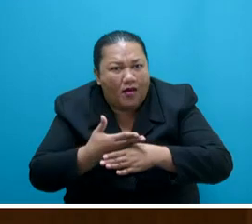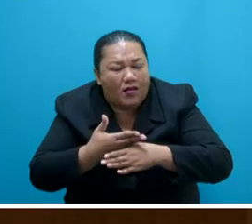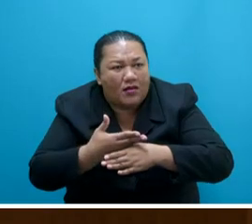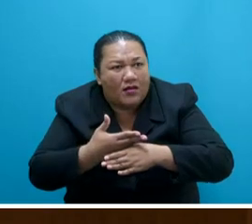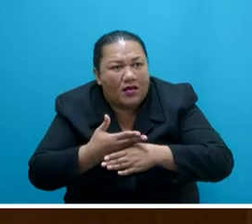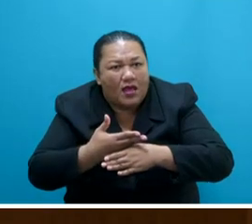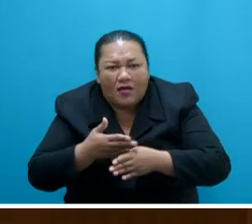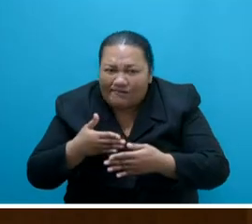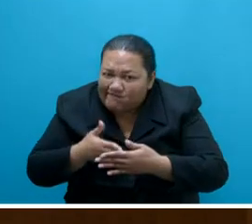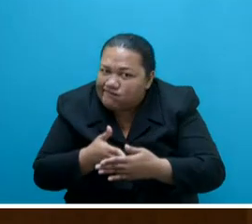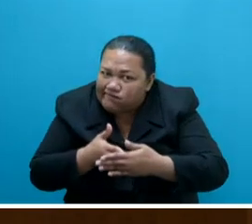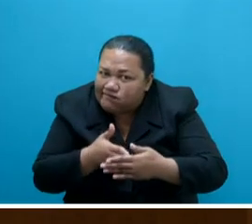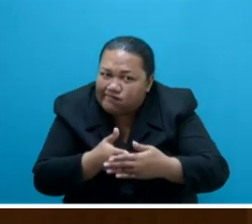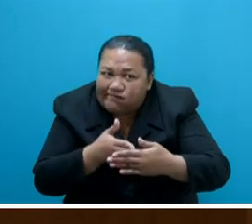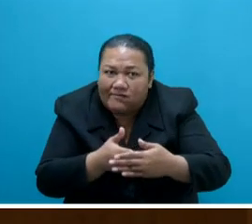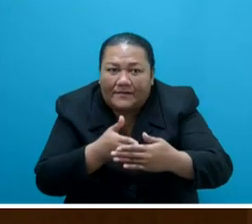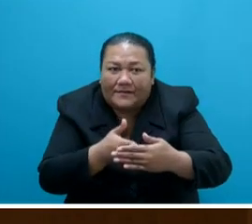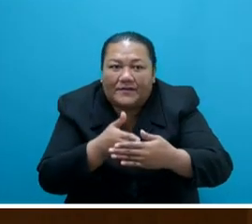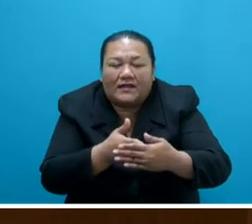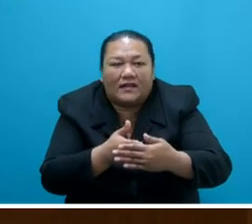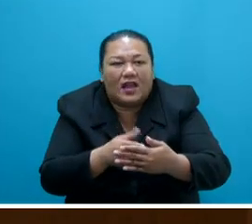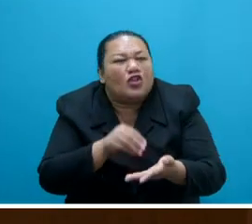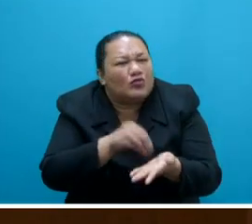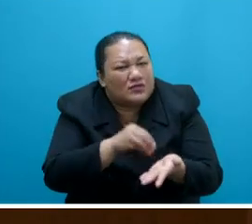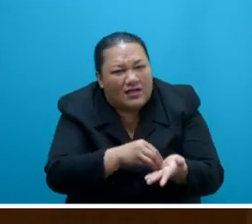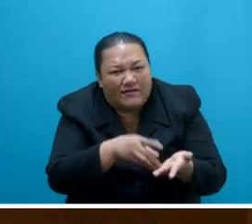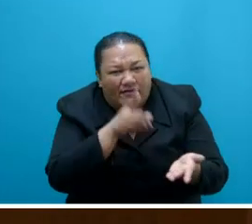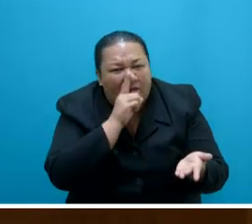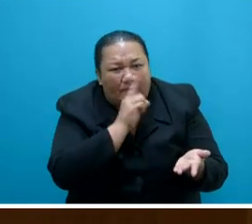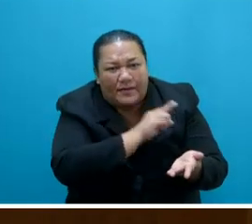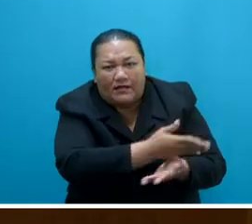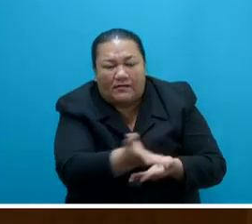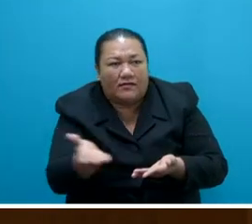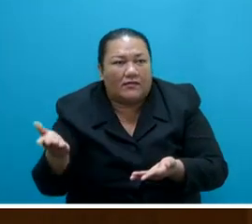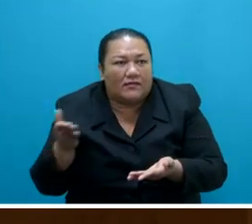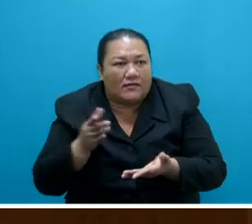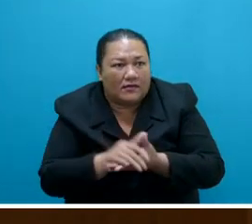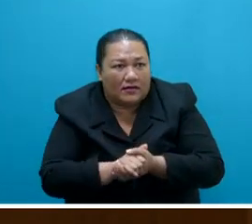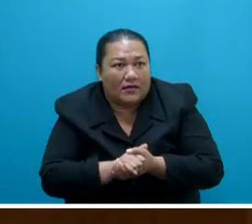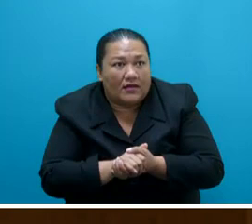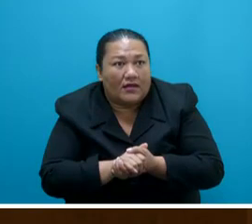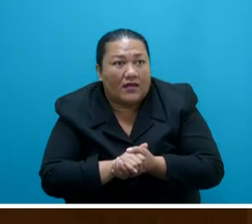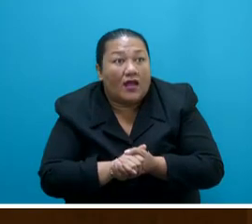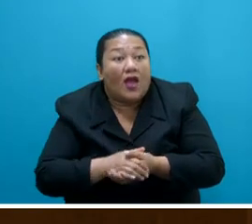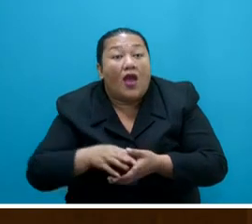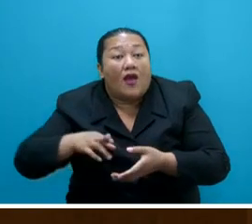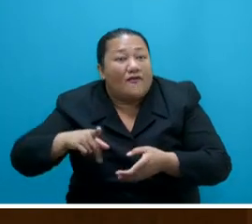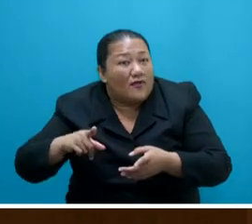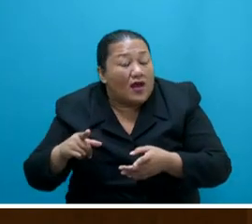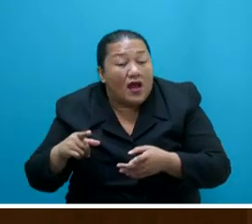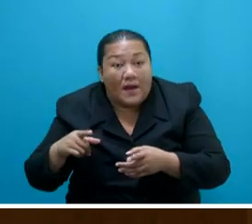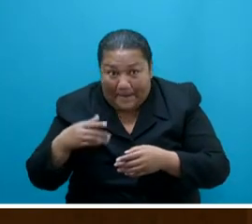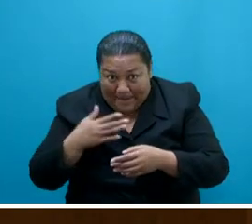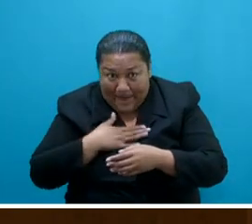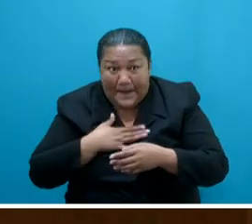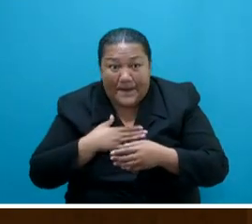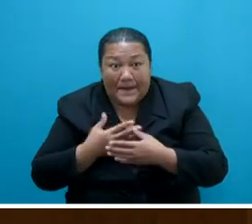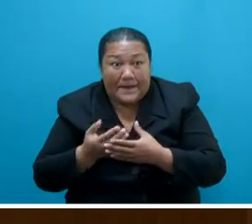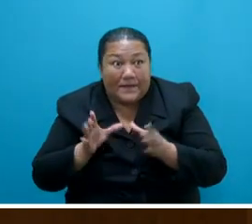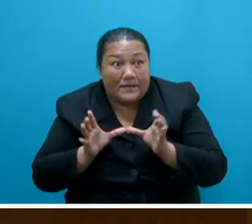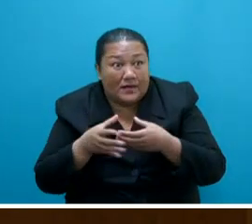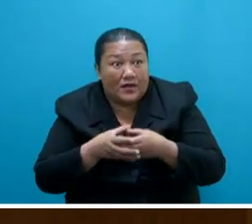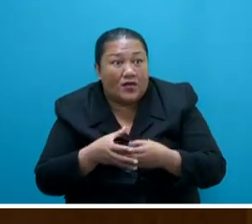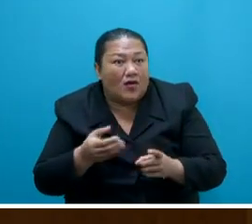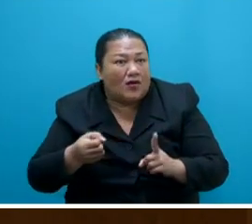enduring. I won't have my patriotism questioned by a party who advocates ethnic supremacy, who